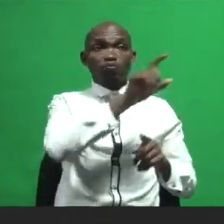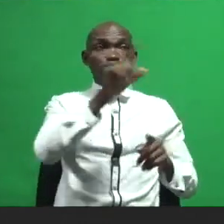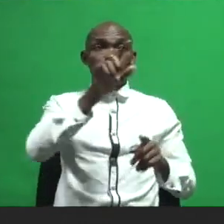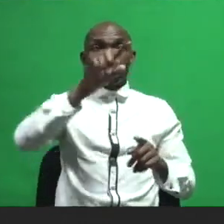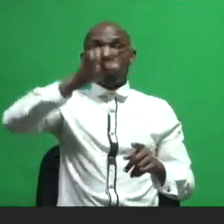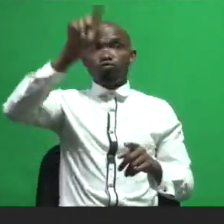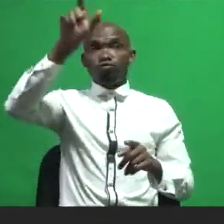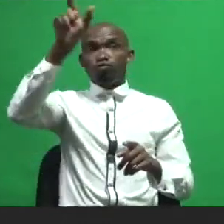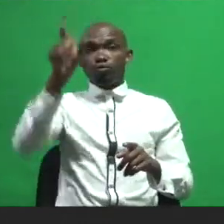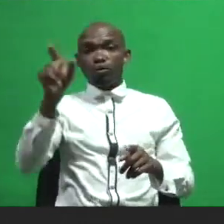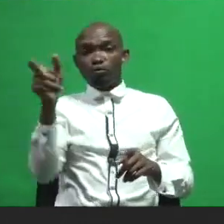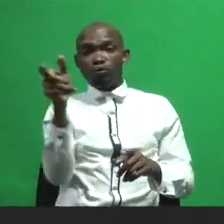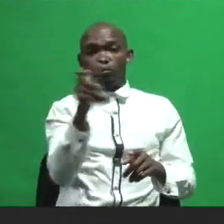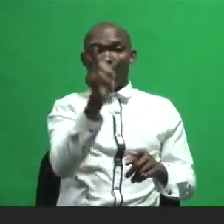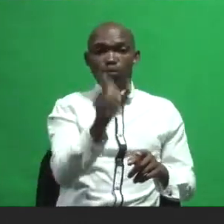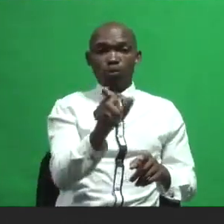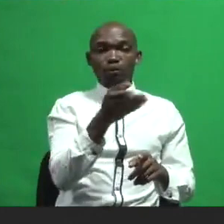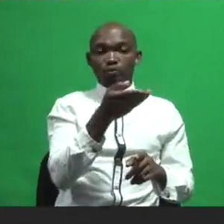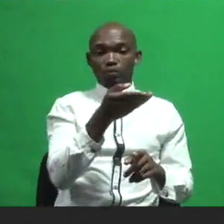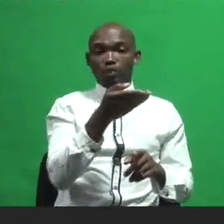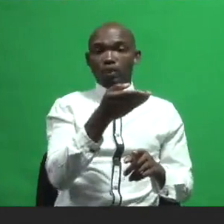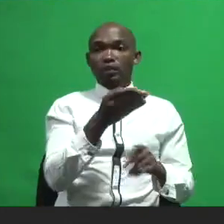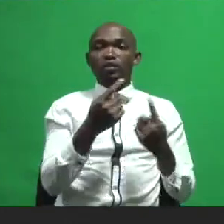seen? And this one,